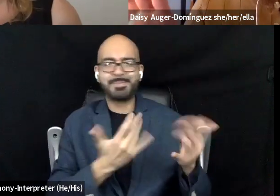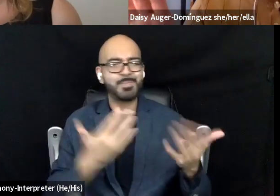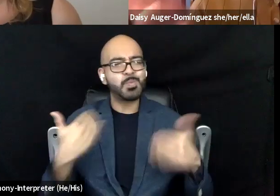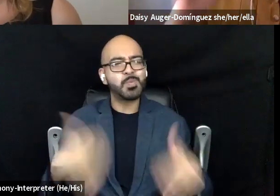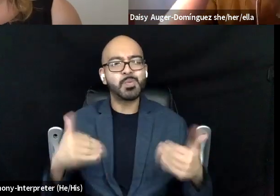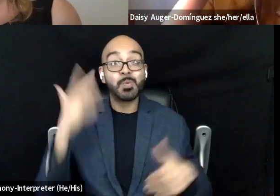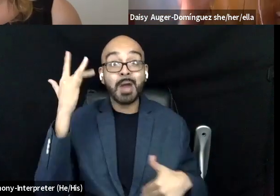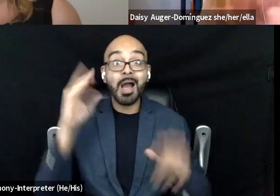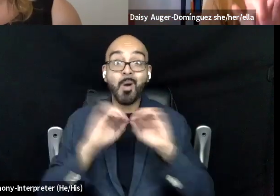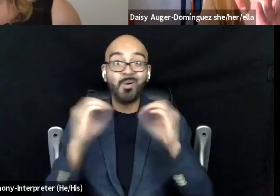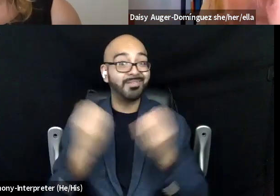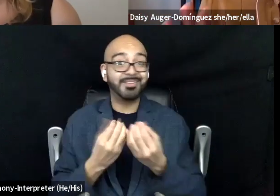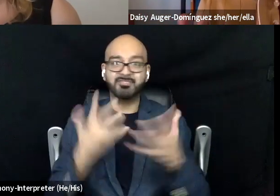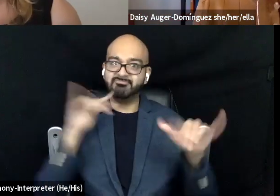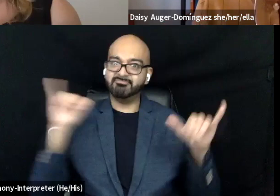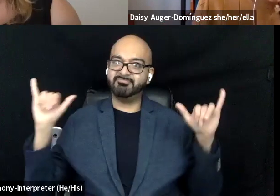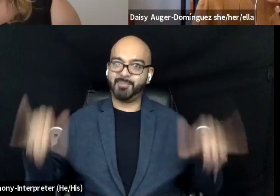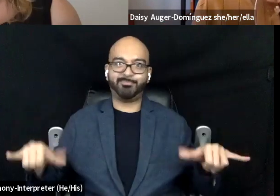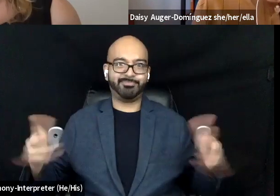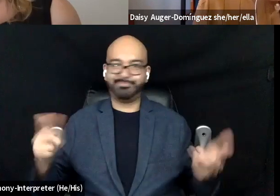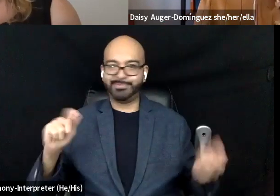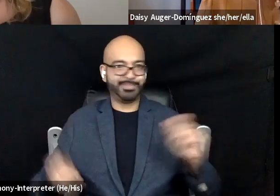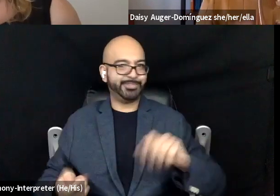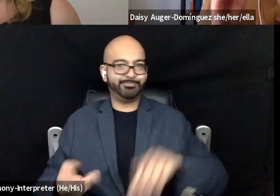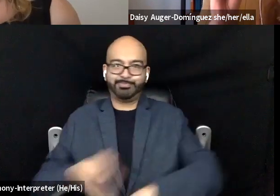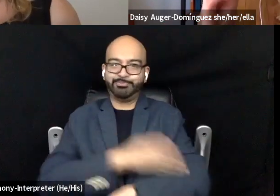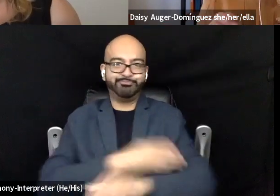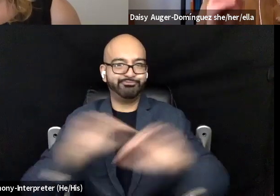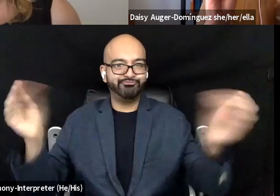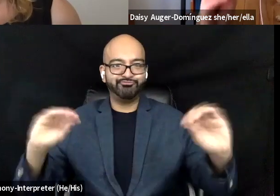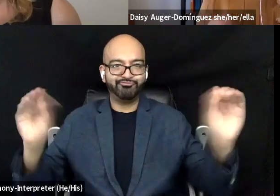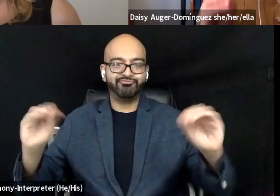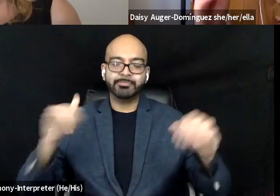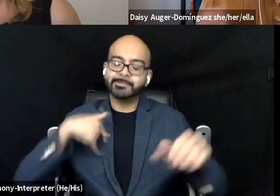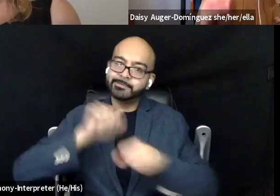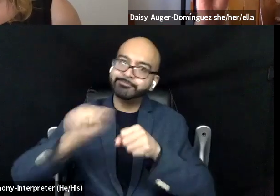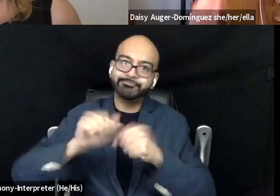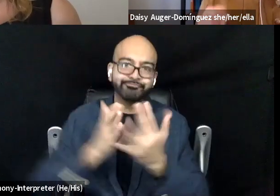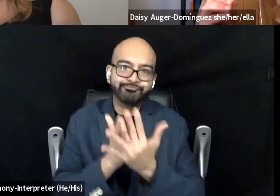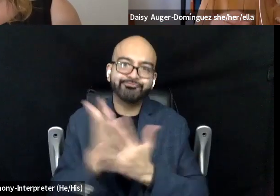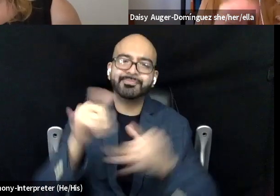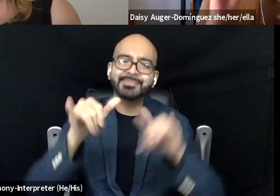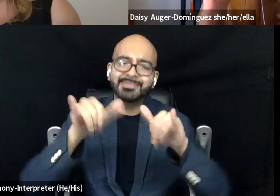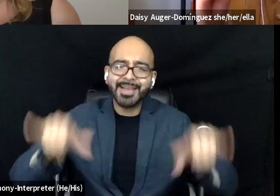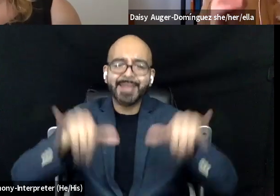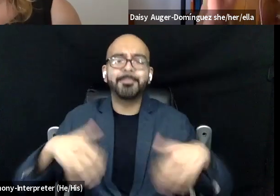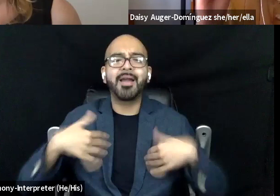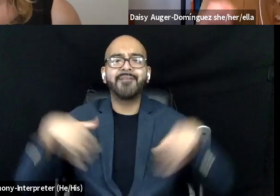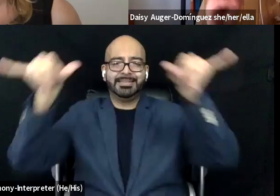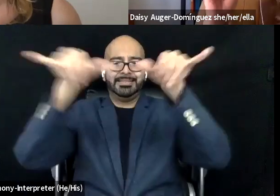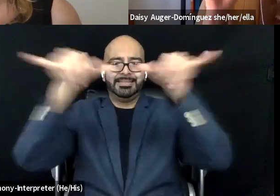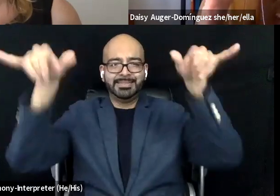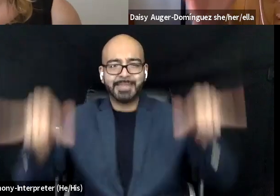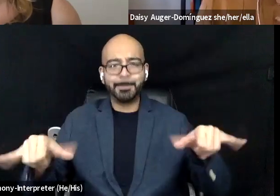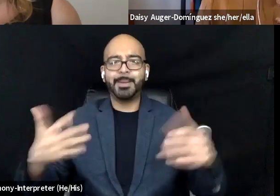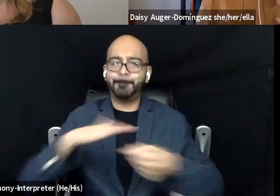have not changed. We have been at this for a really long time, but we have the exact same systemic pressures. This is the same